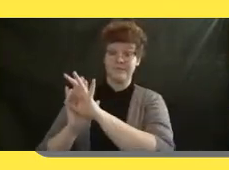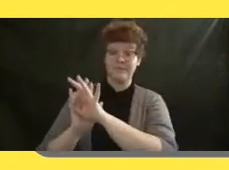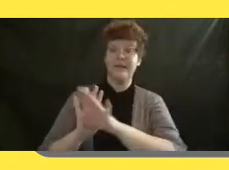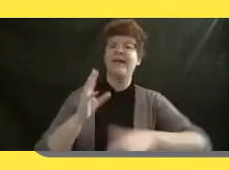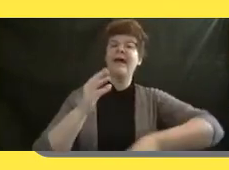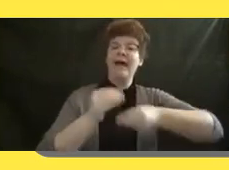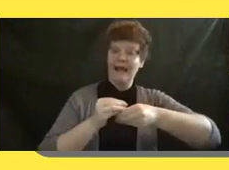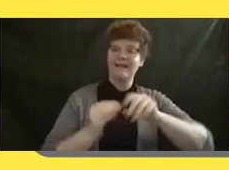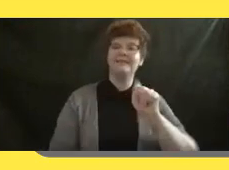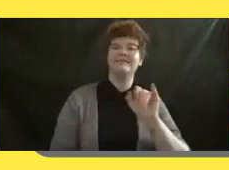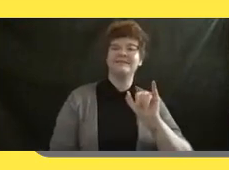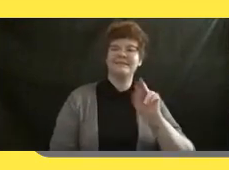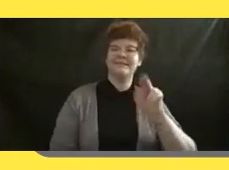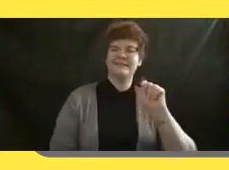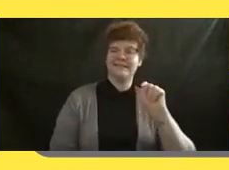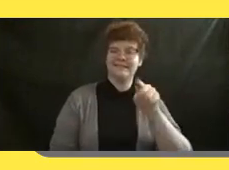tint.